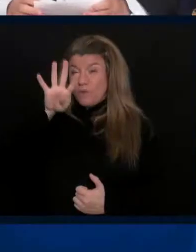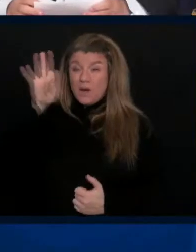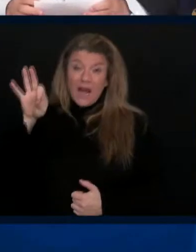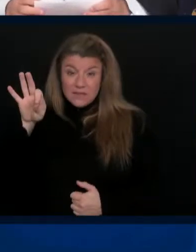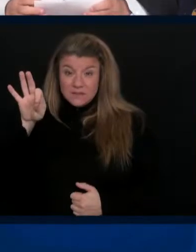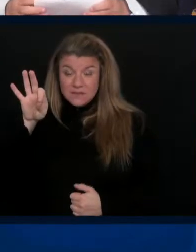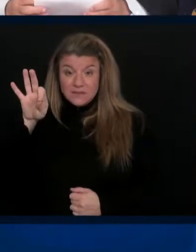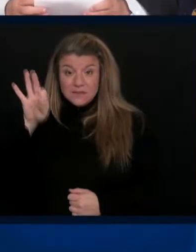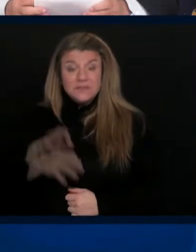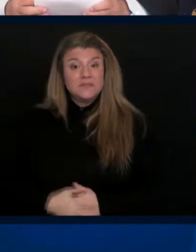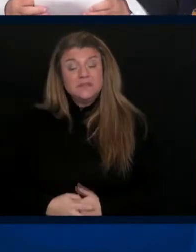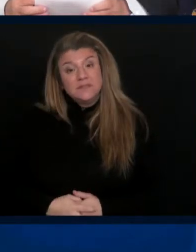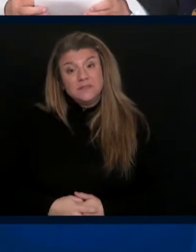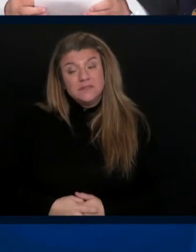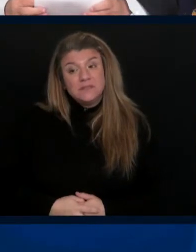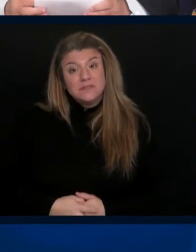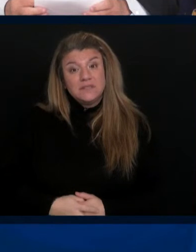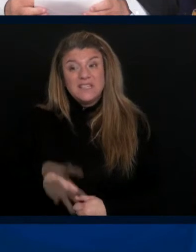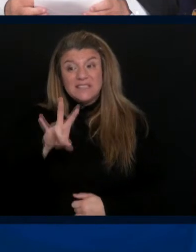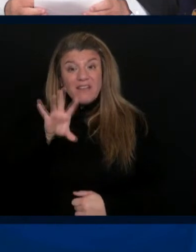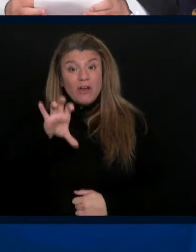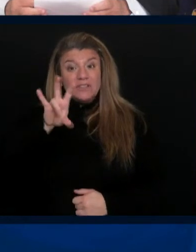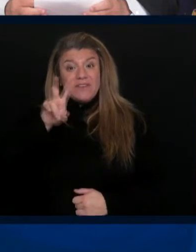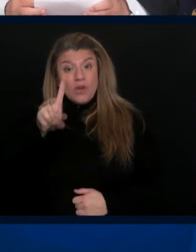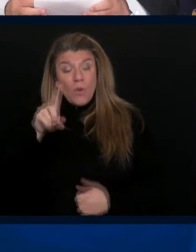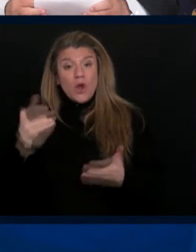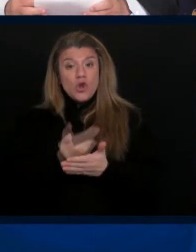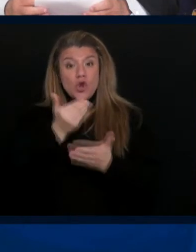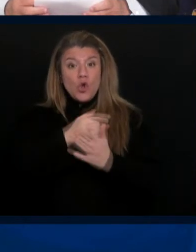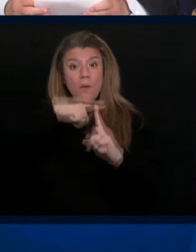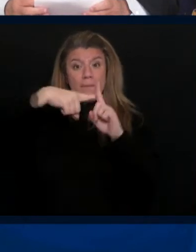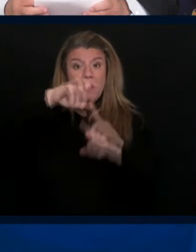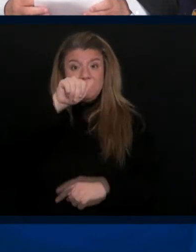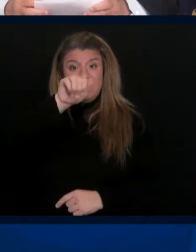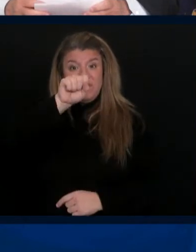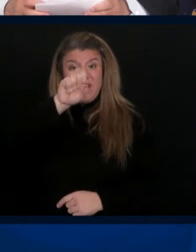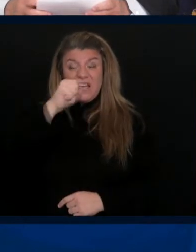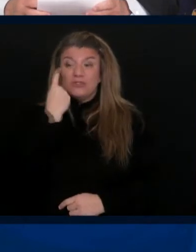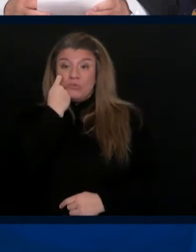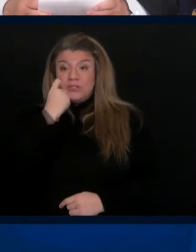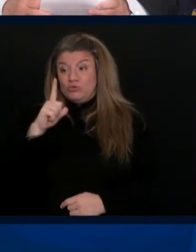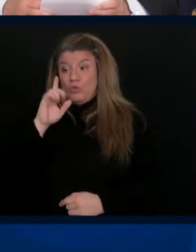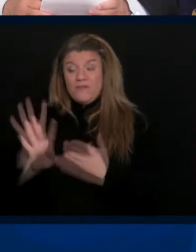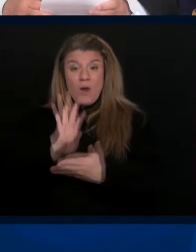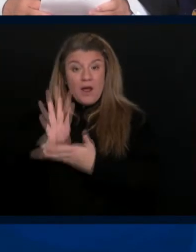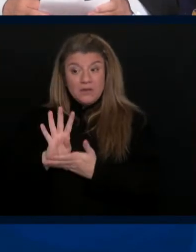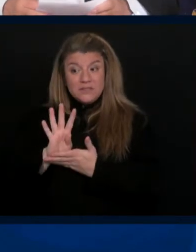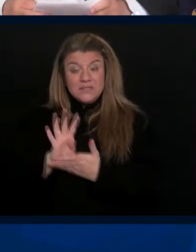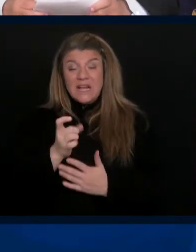8,249. There's 771 new positive cases in the last 24 hours,